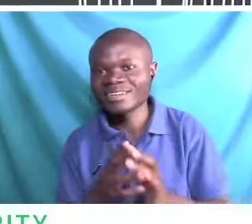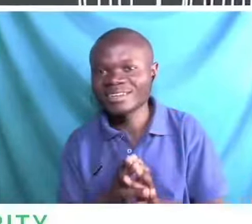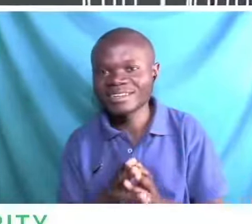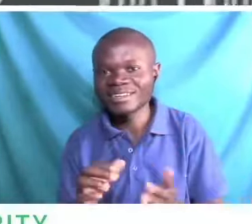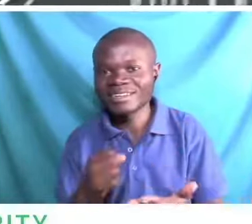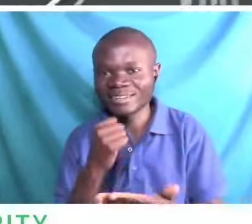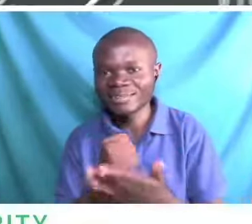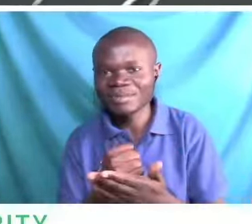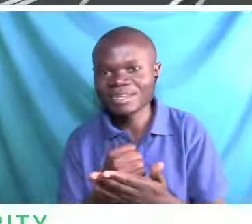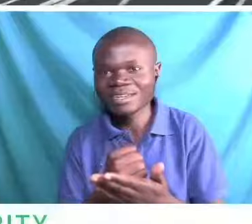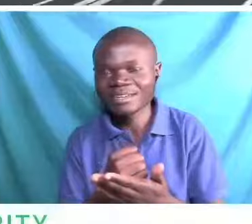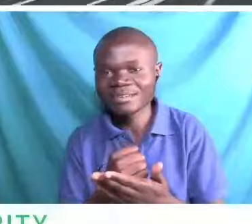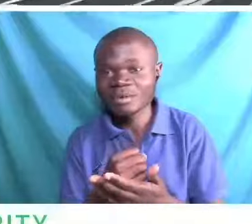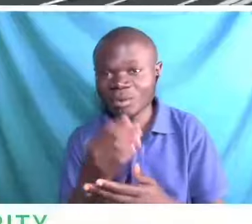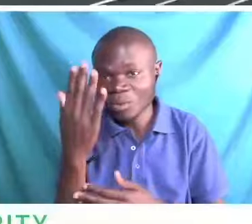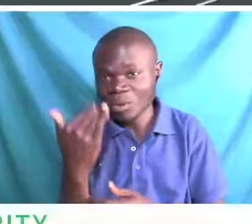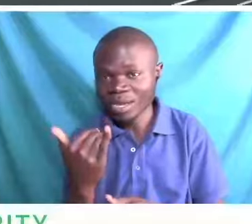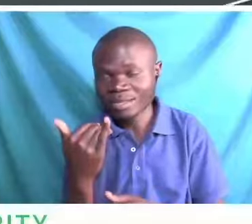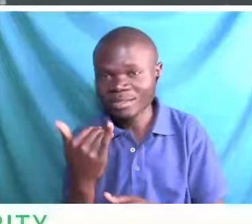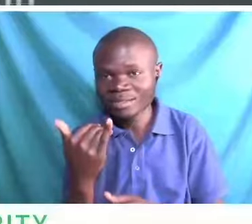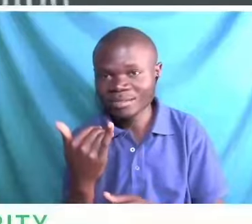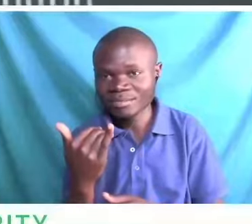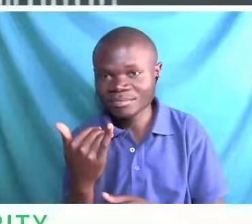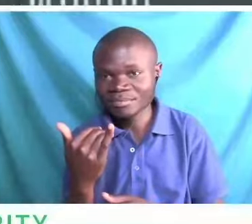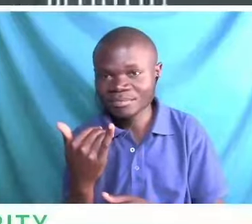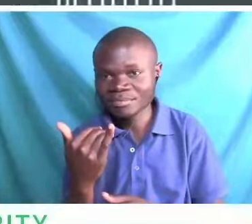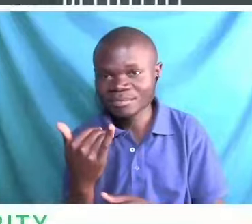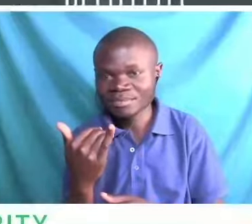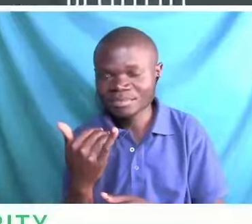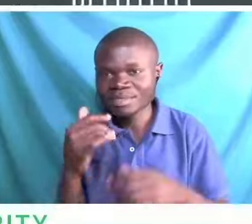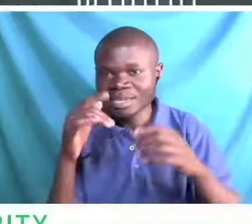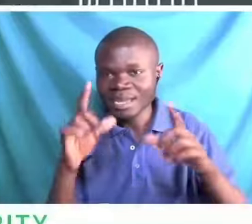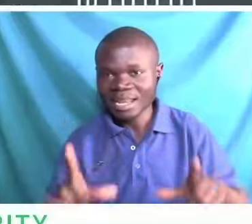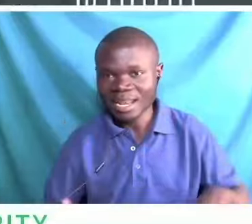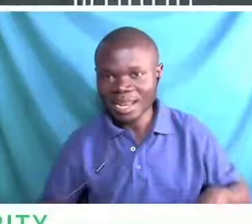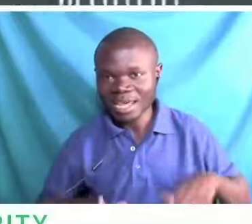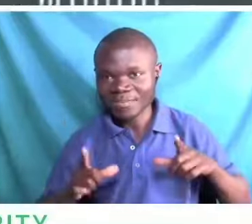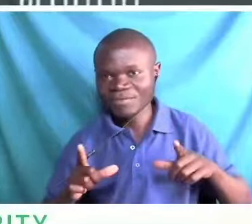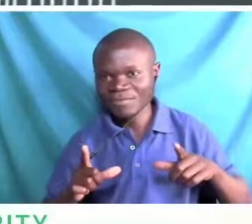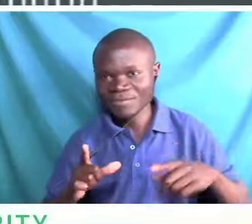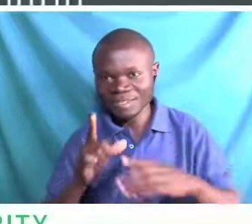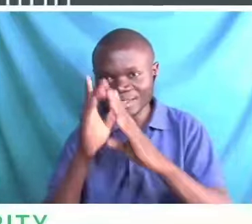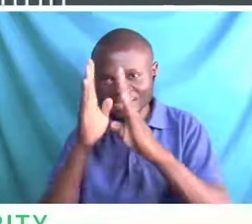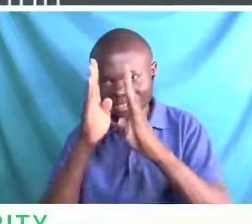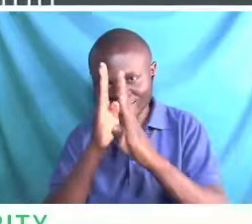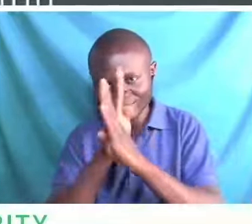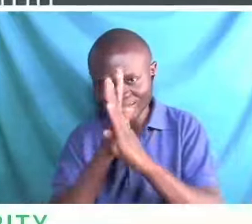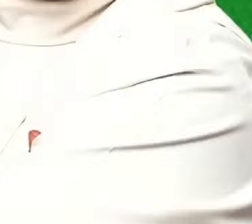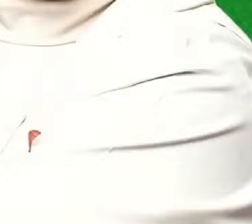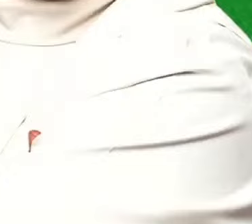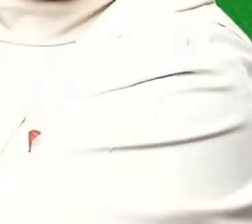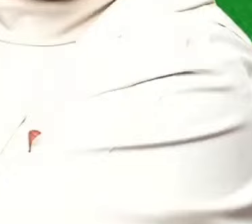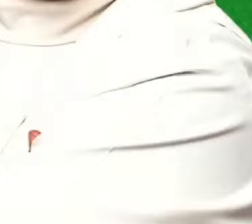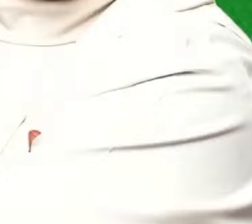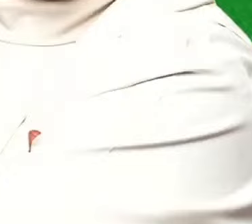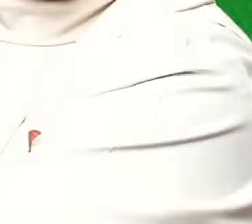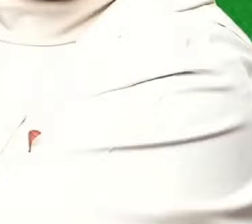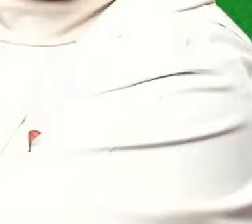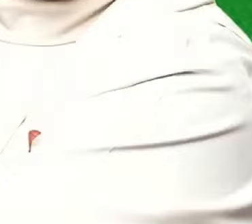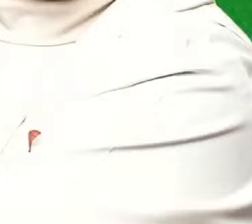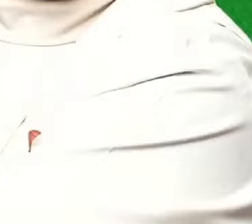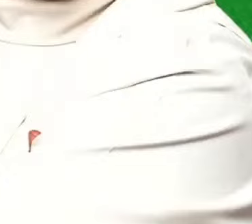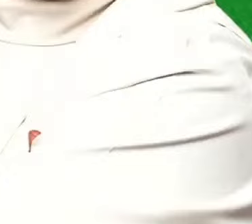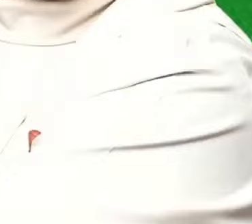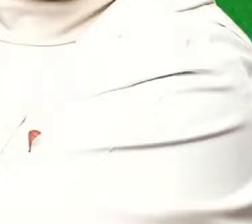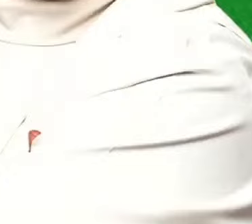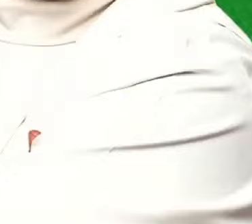Why? Because your life is hidden. My prayer is that your life be hidden in God. Your life be